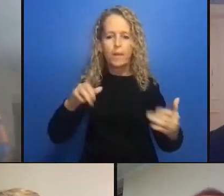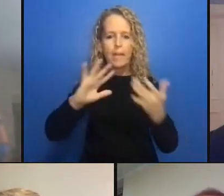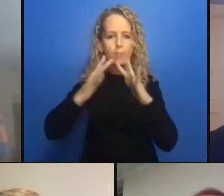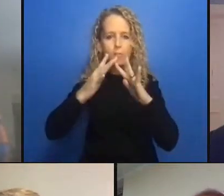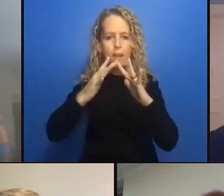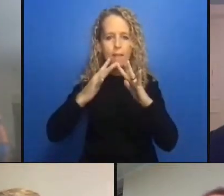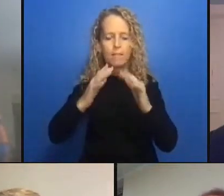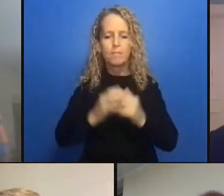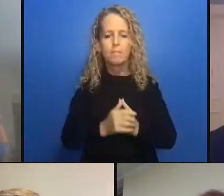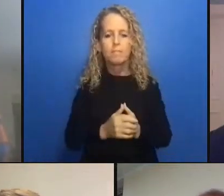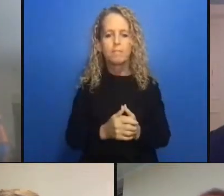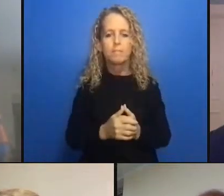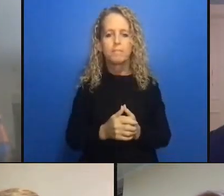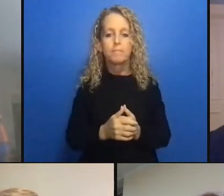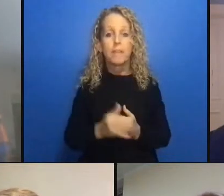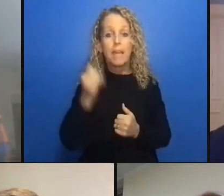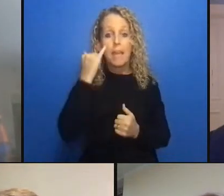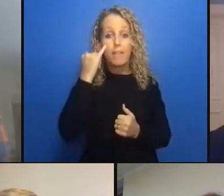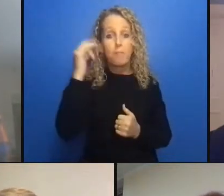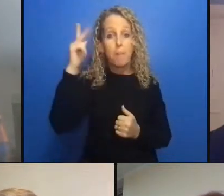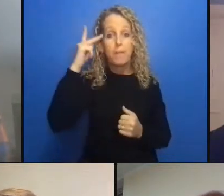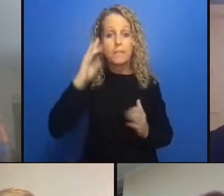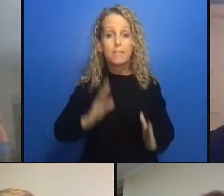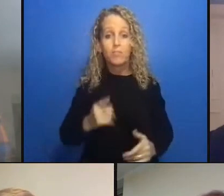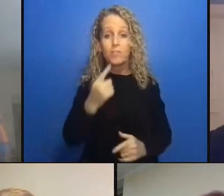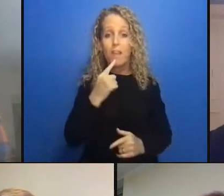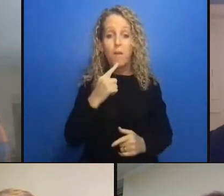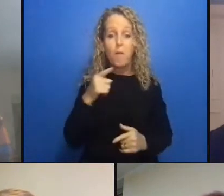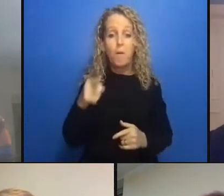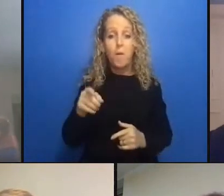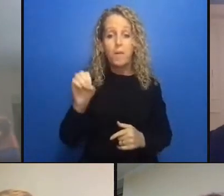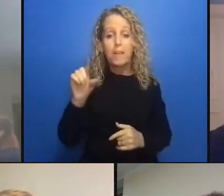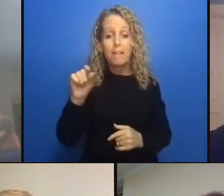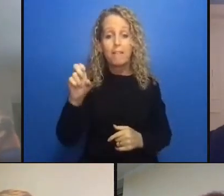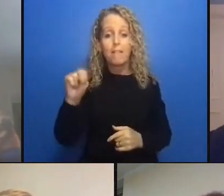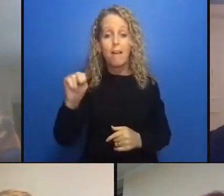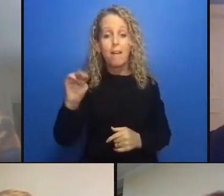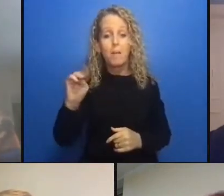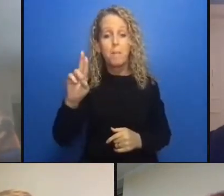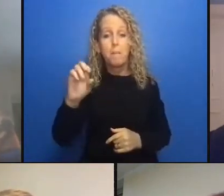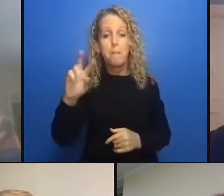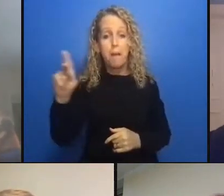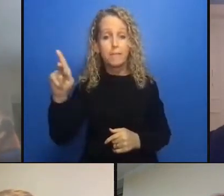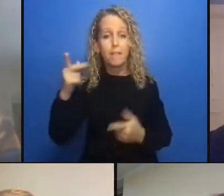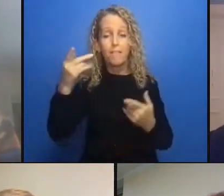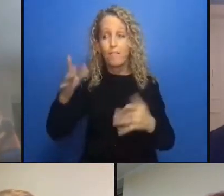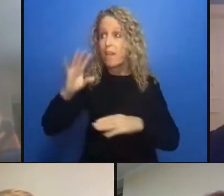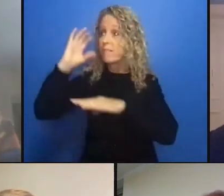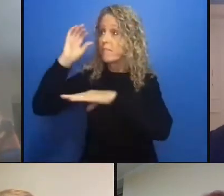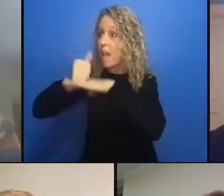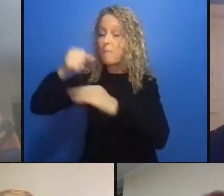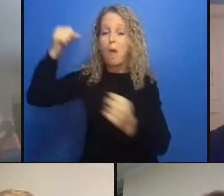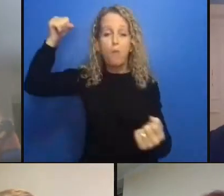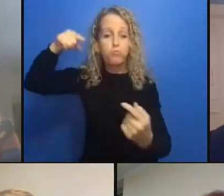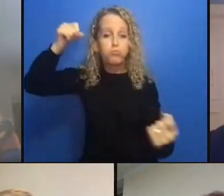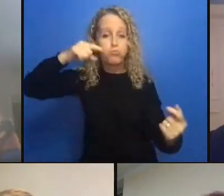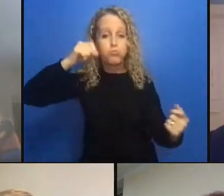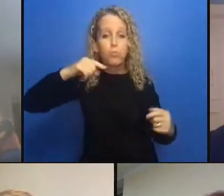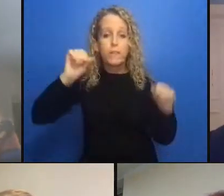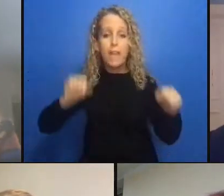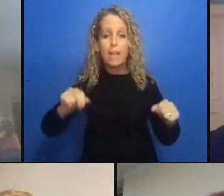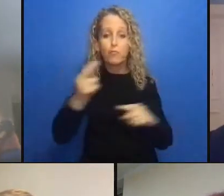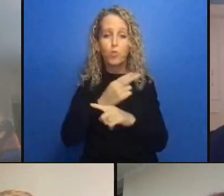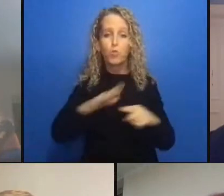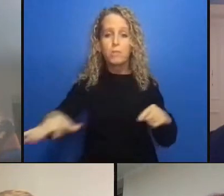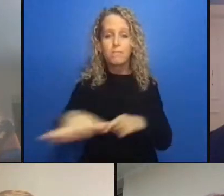gone away because Elon Musk's satellite should be. It will not be the solution for rural areas. It'll be more expensive. It will be a great solution for the